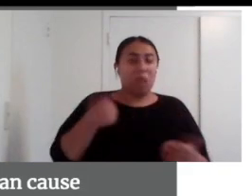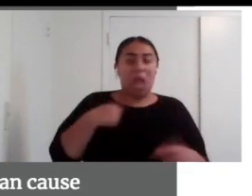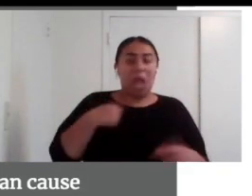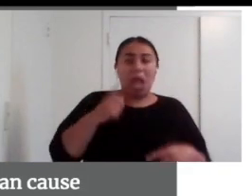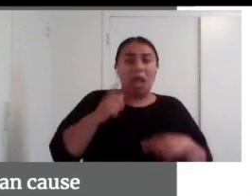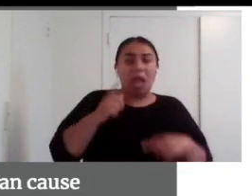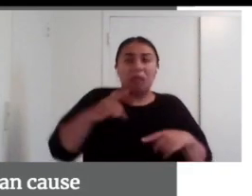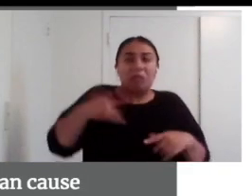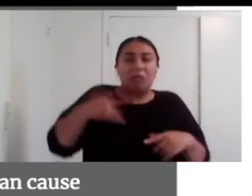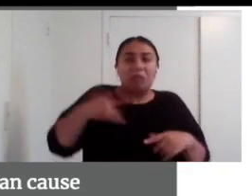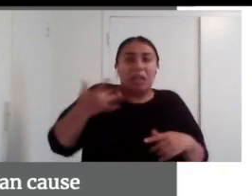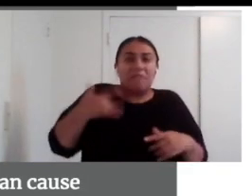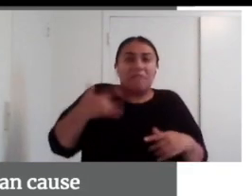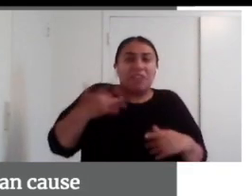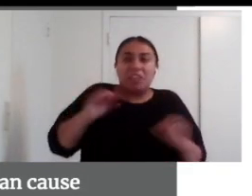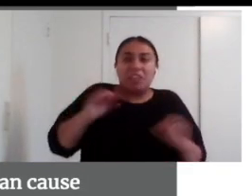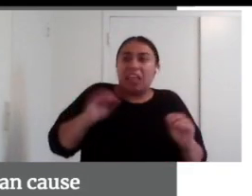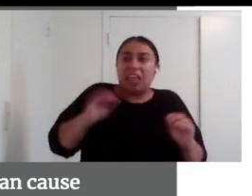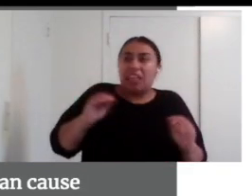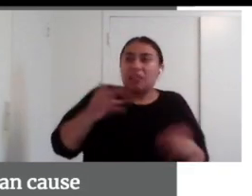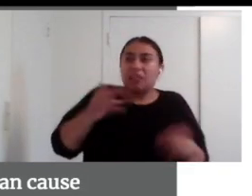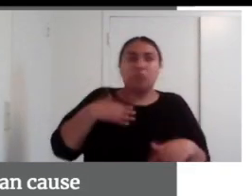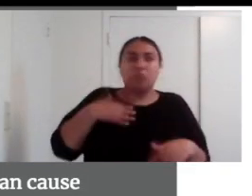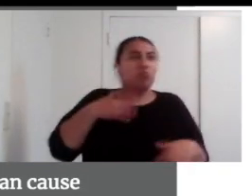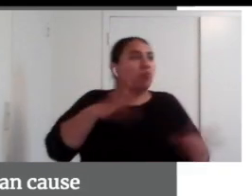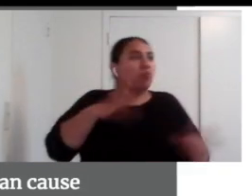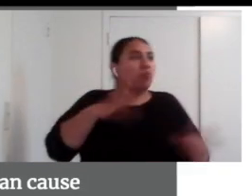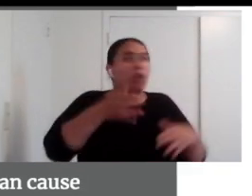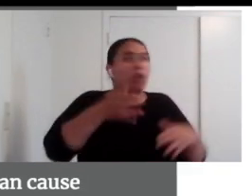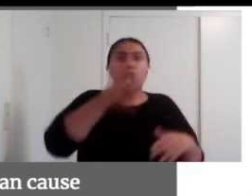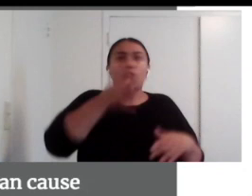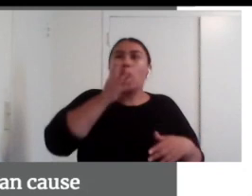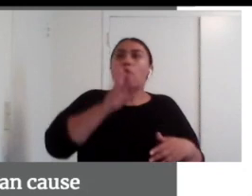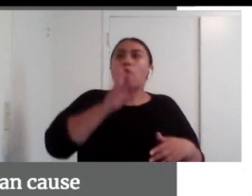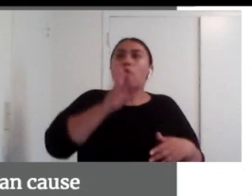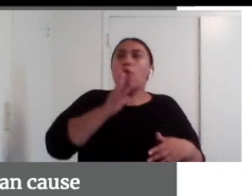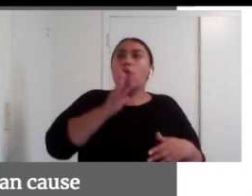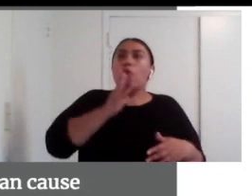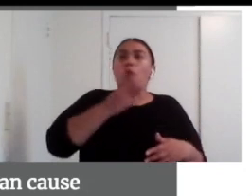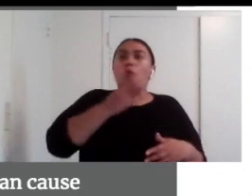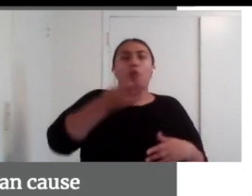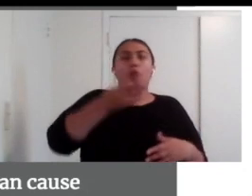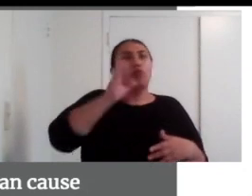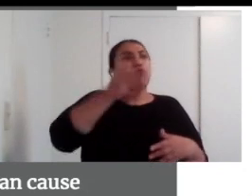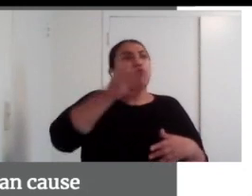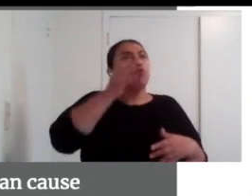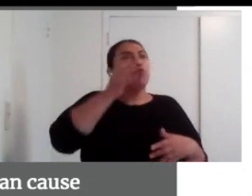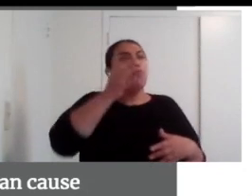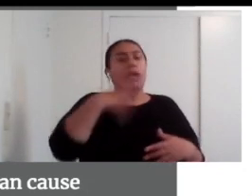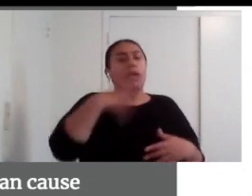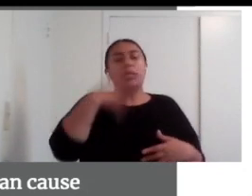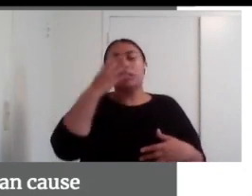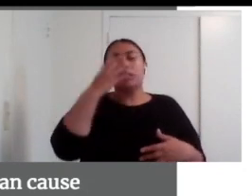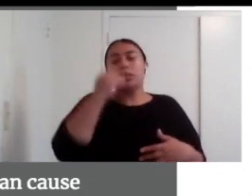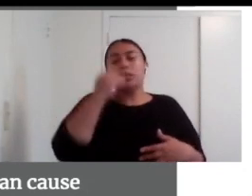new proteins to digest, it can graduate into sepsis. And again, that's very dangerous for MS patients. Sepsis will put any